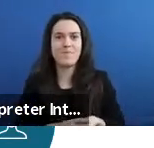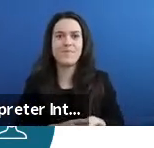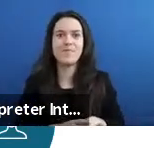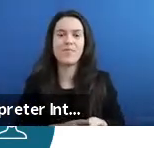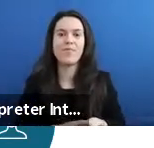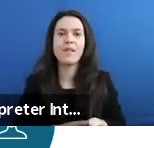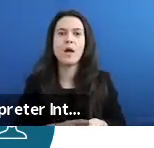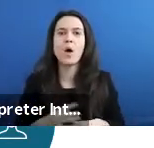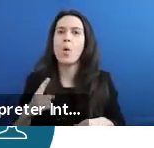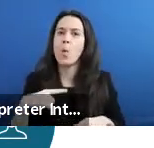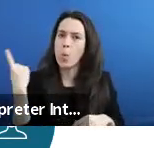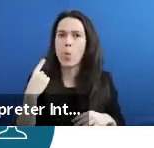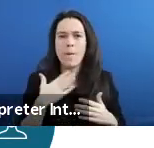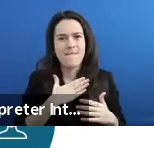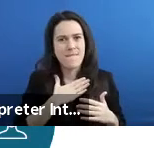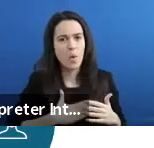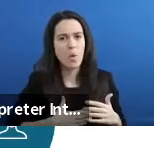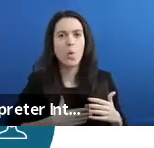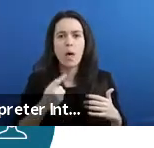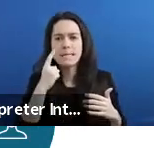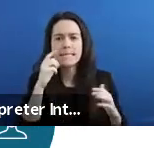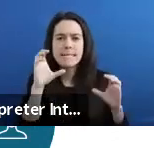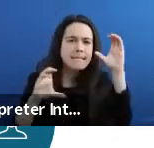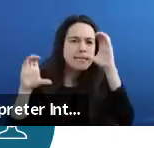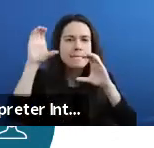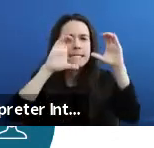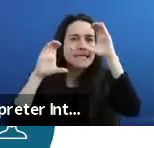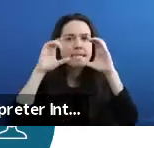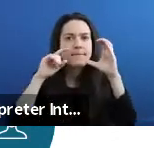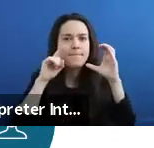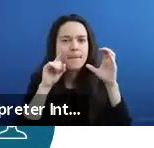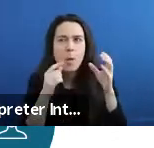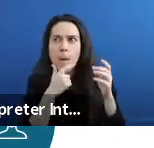we still need to refine the selection a little bit, because